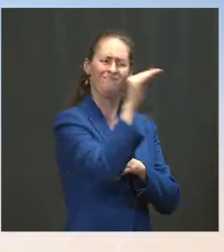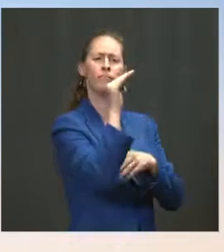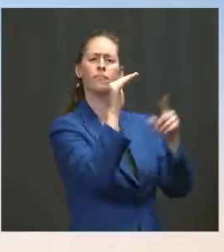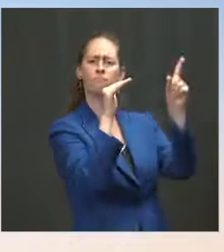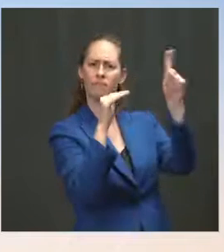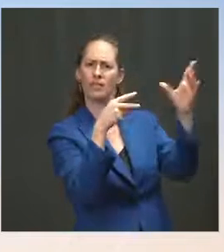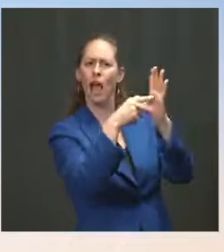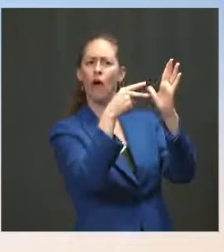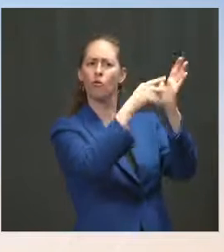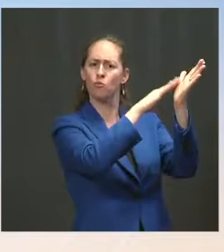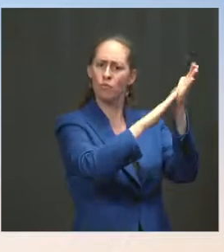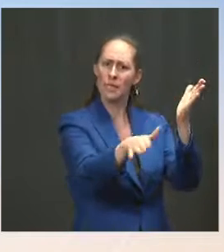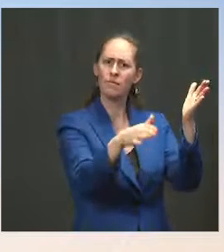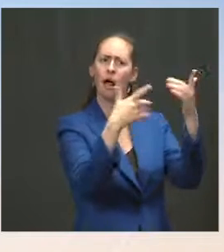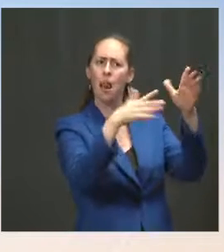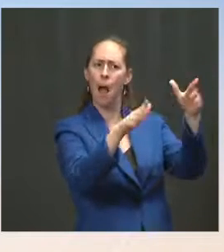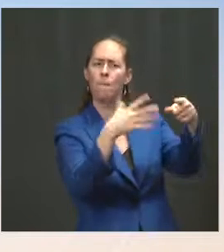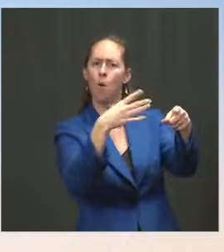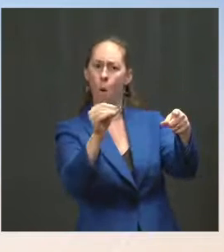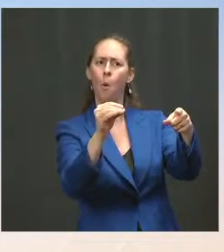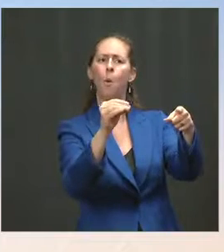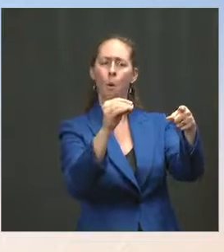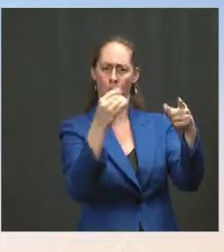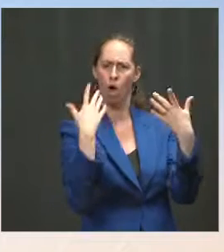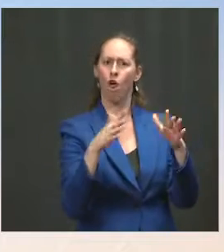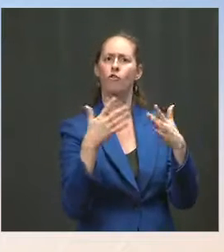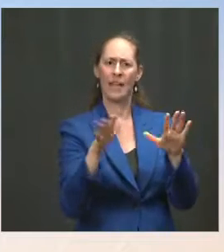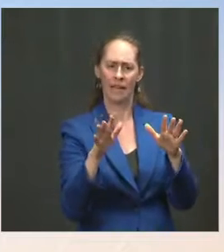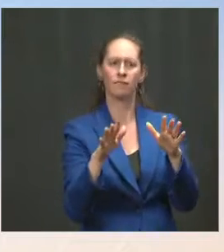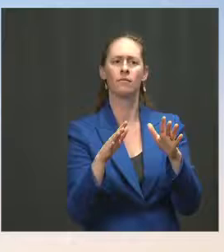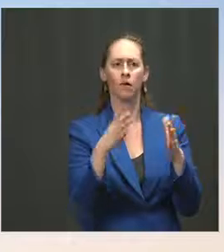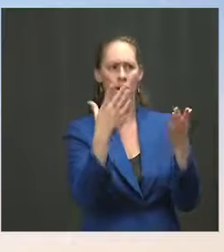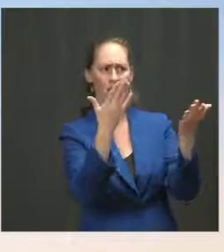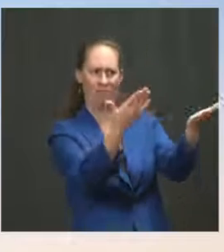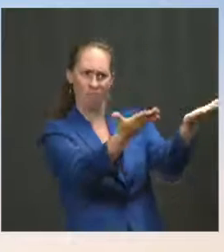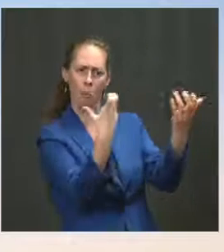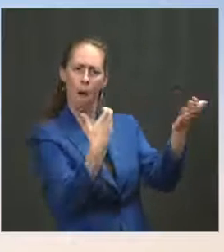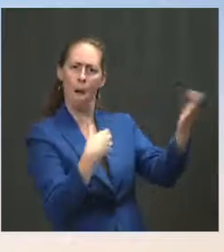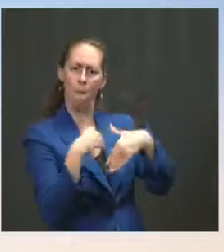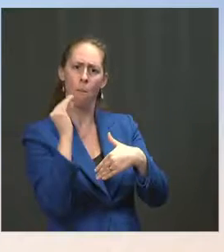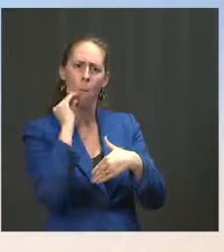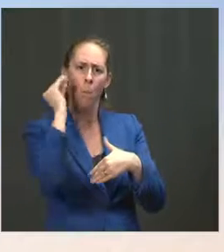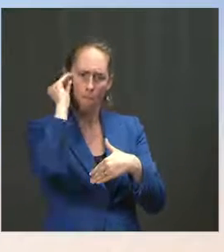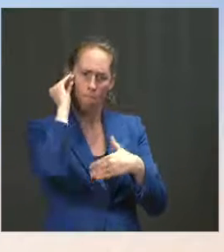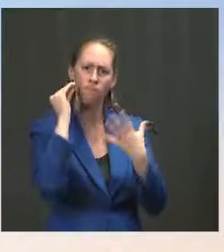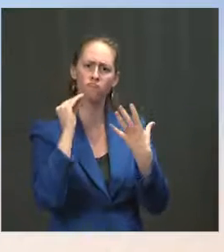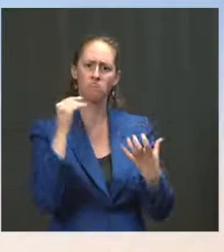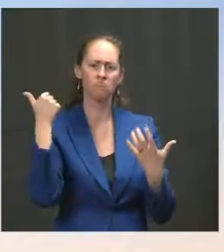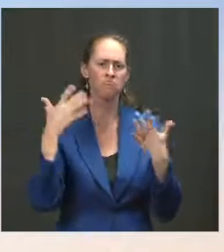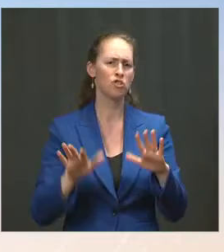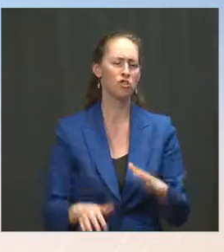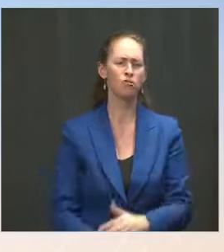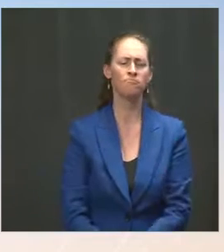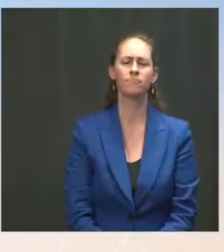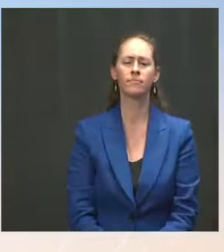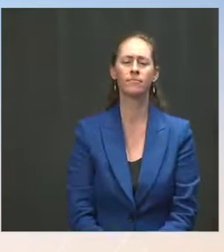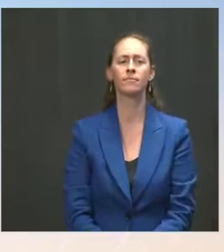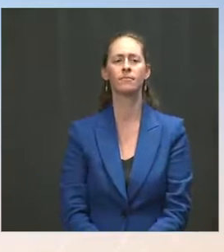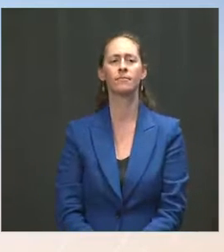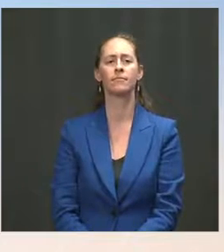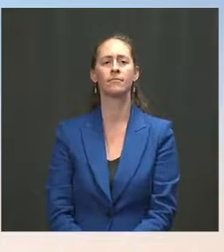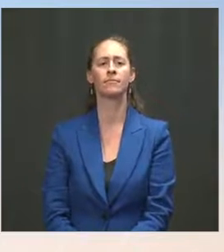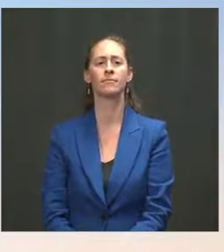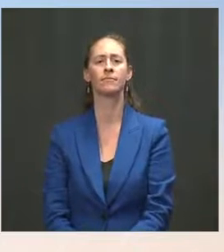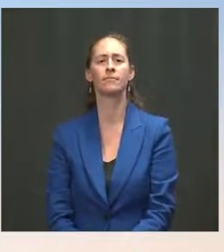tool and tool of engagement available to bring him home. Go ahead. Thank you, Jen. I've got 2 questions,